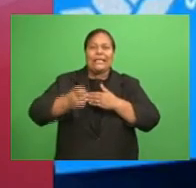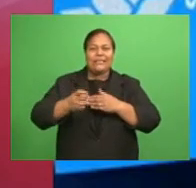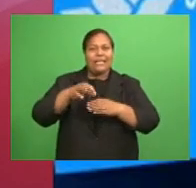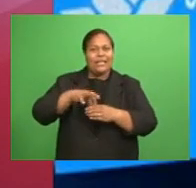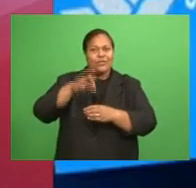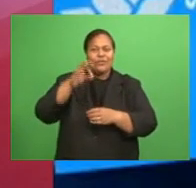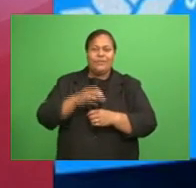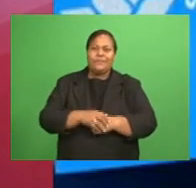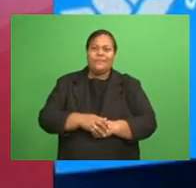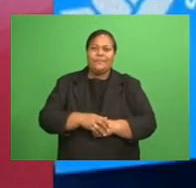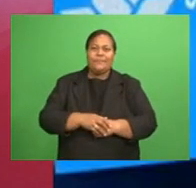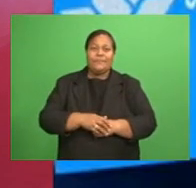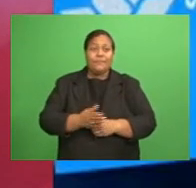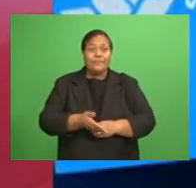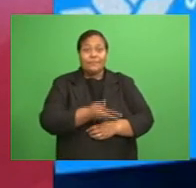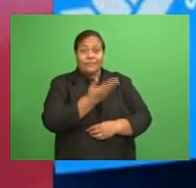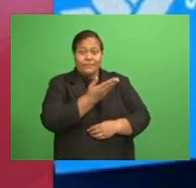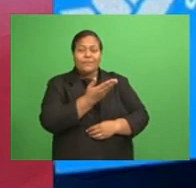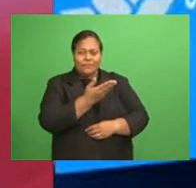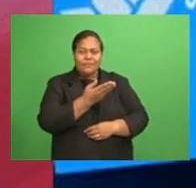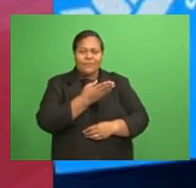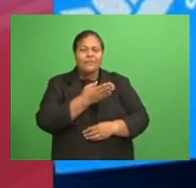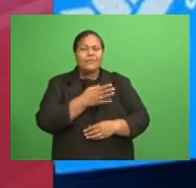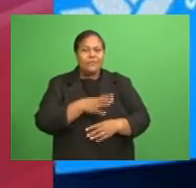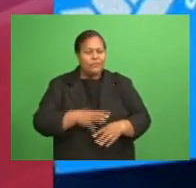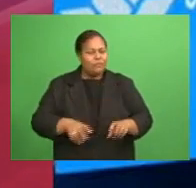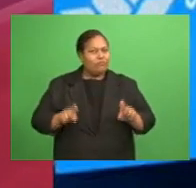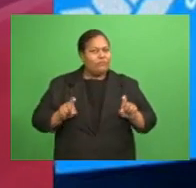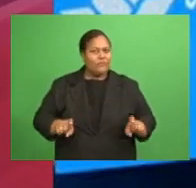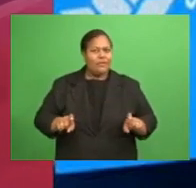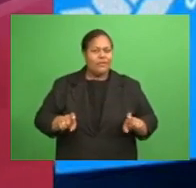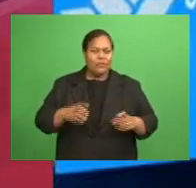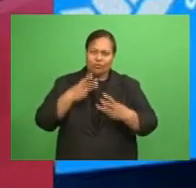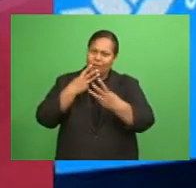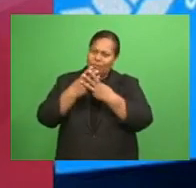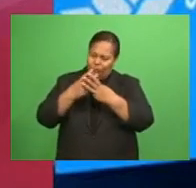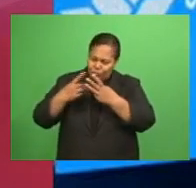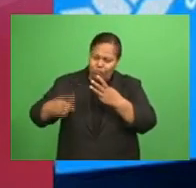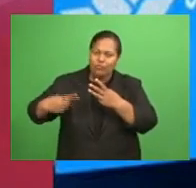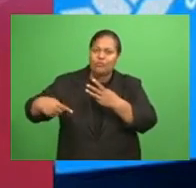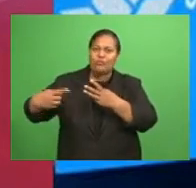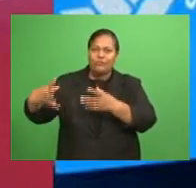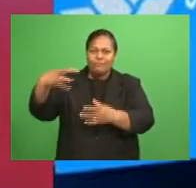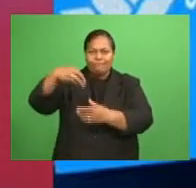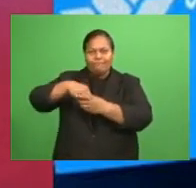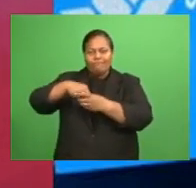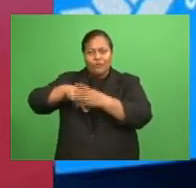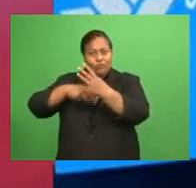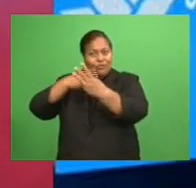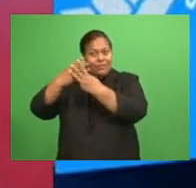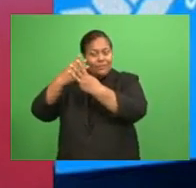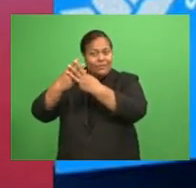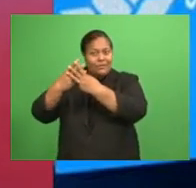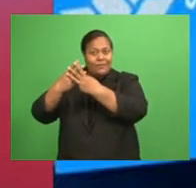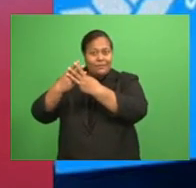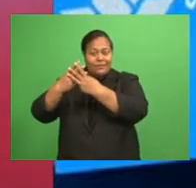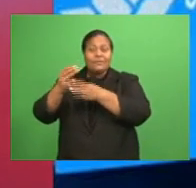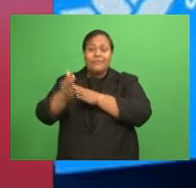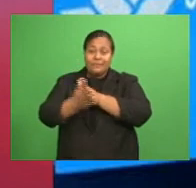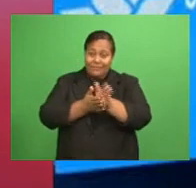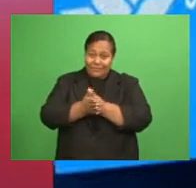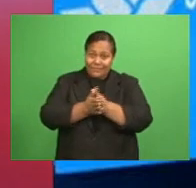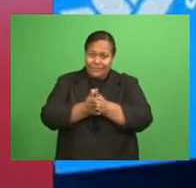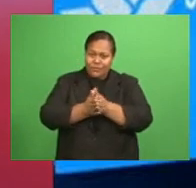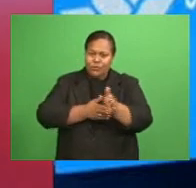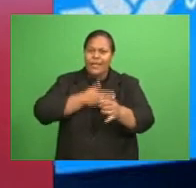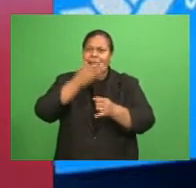I'm firmly in Sudelpa and I will continue to fight for Sudelpa. Looking forward to the